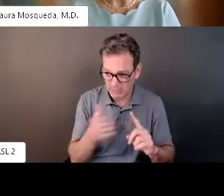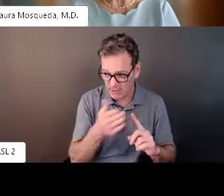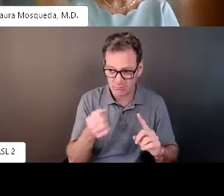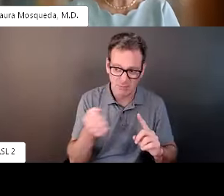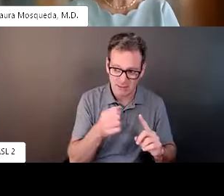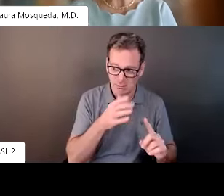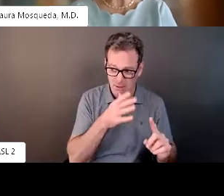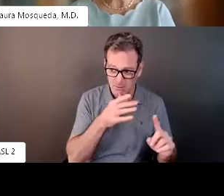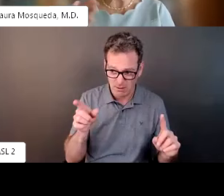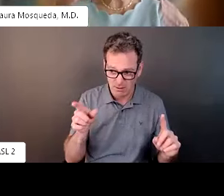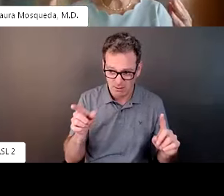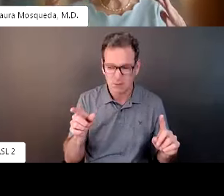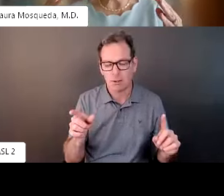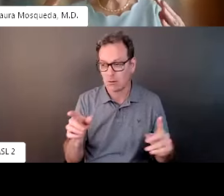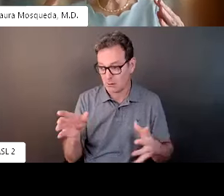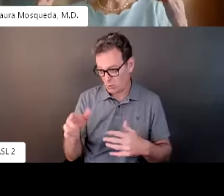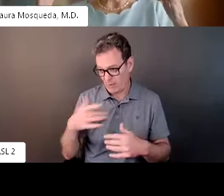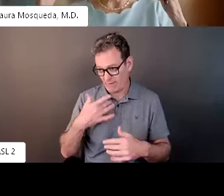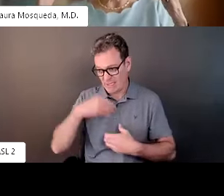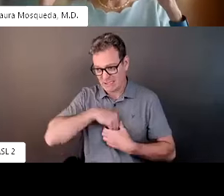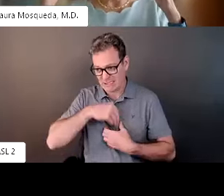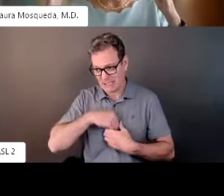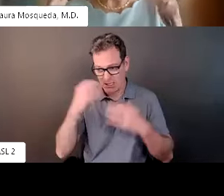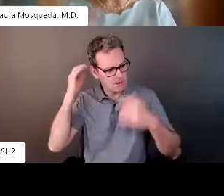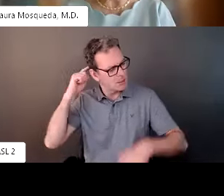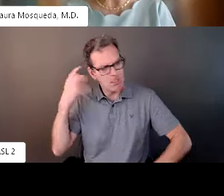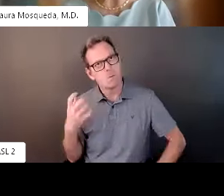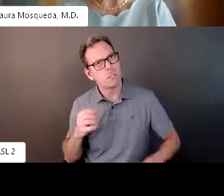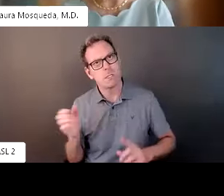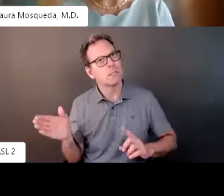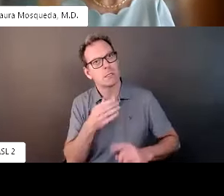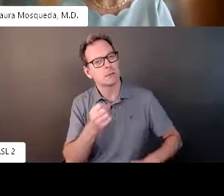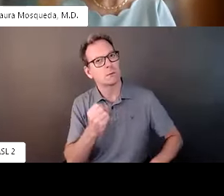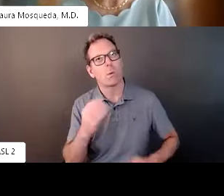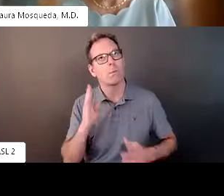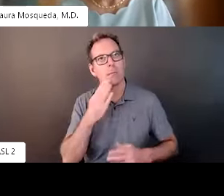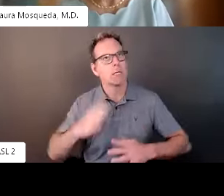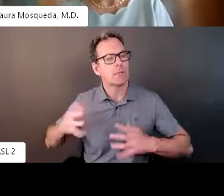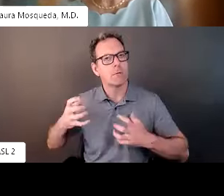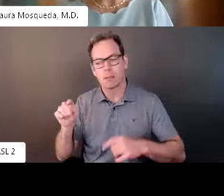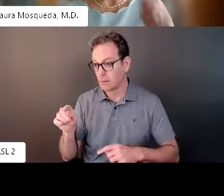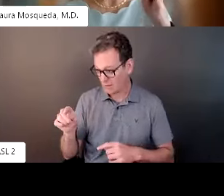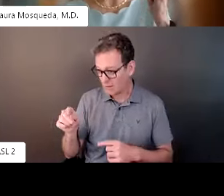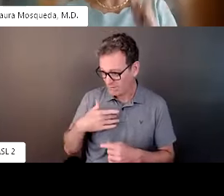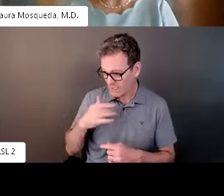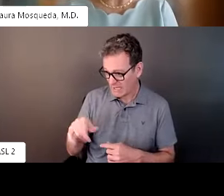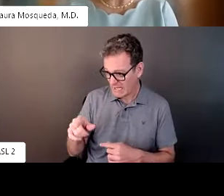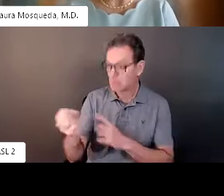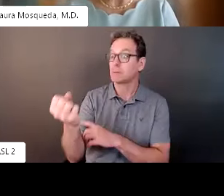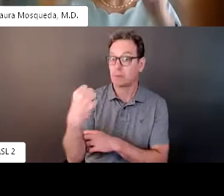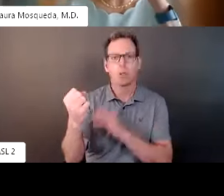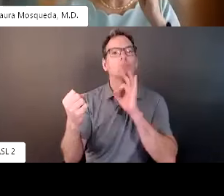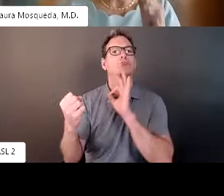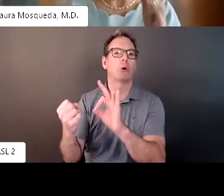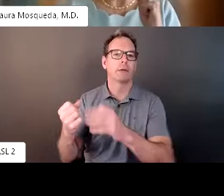You have? Okay, let's talk about what to do when you feel that way, because you need to